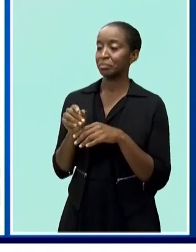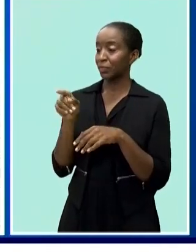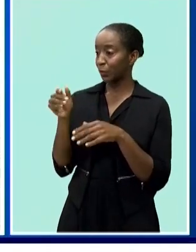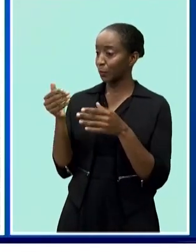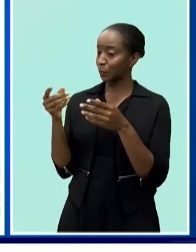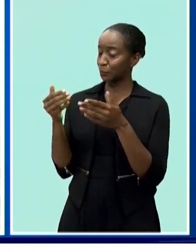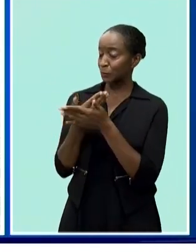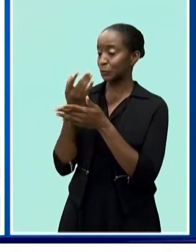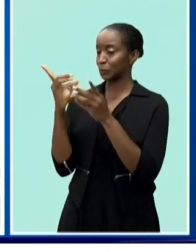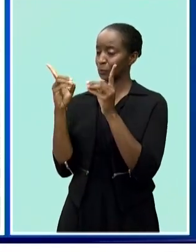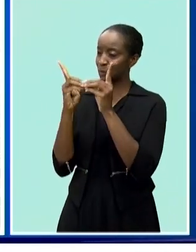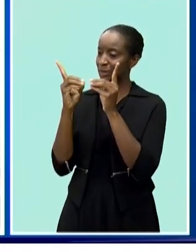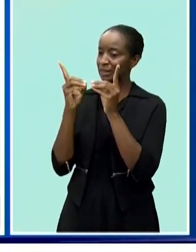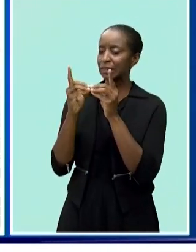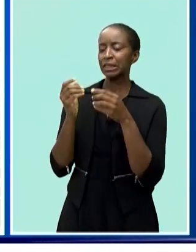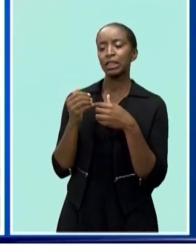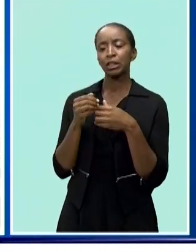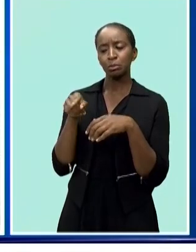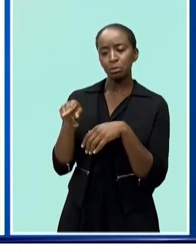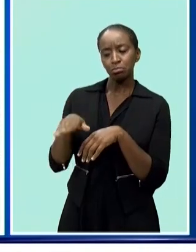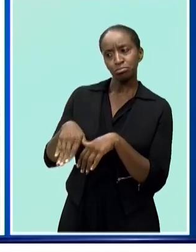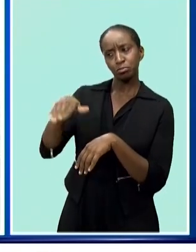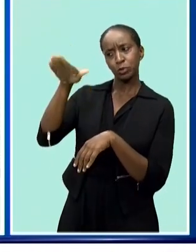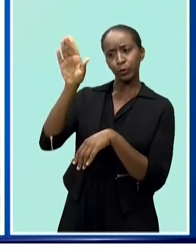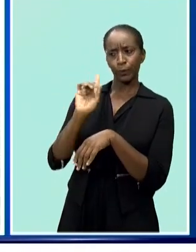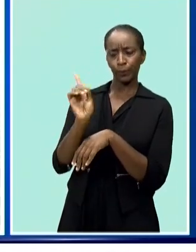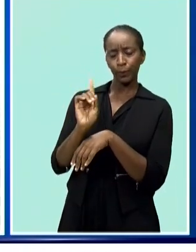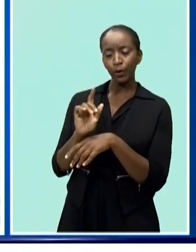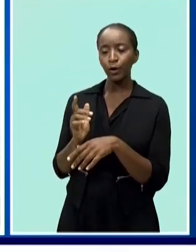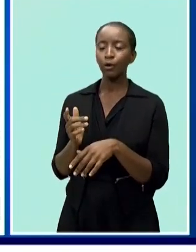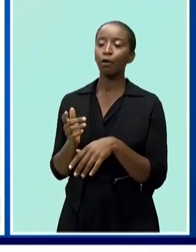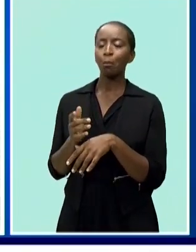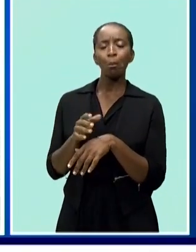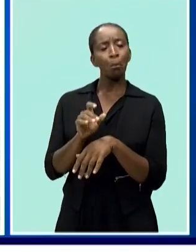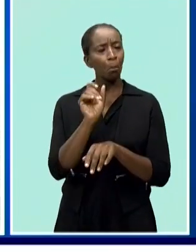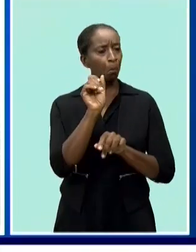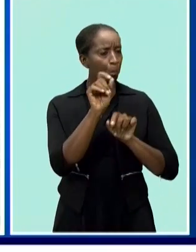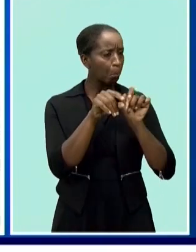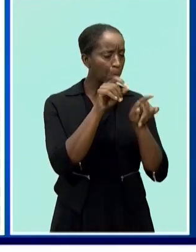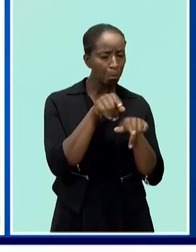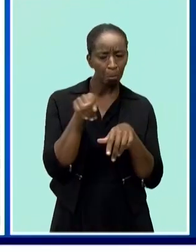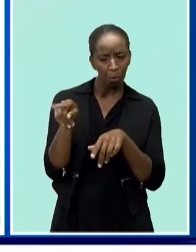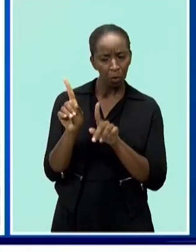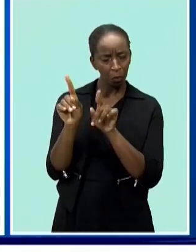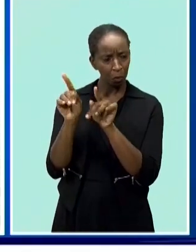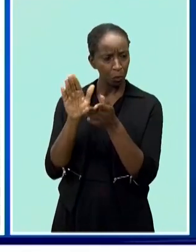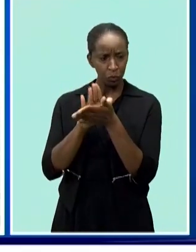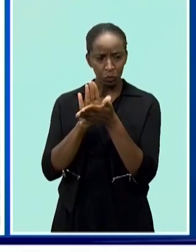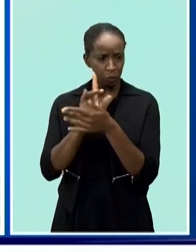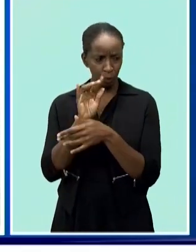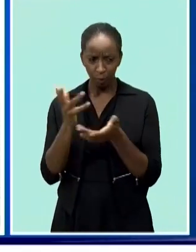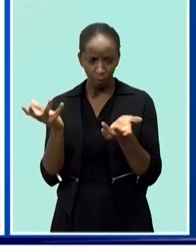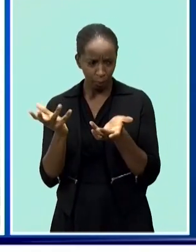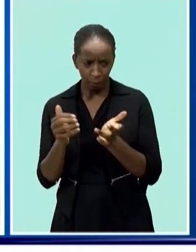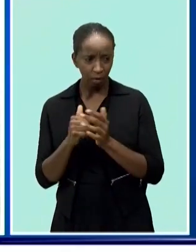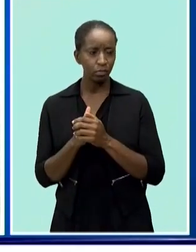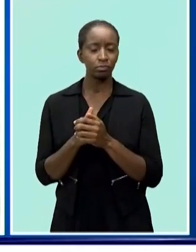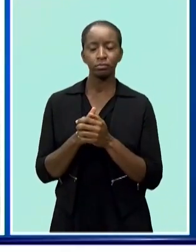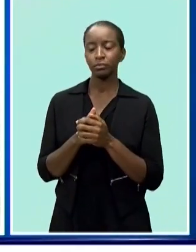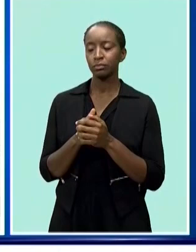from people in his age group what type of person was he going to school. But we need to do more research on, you